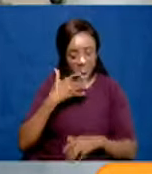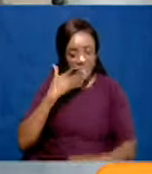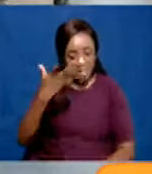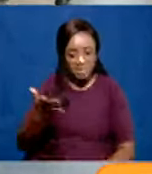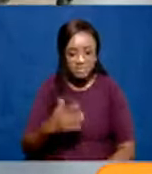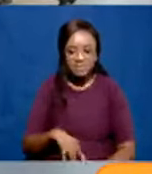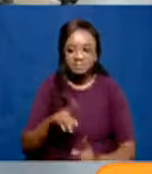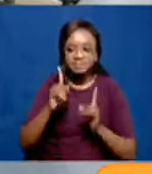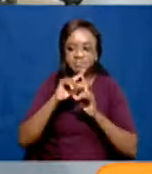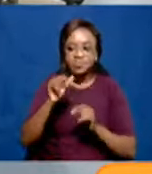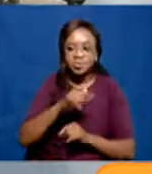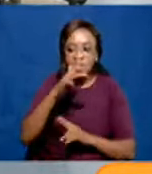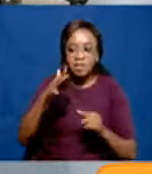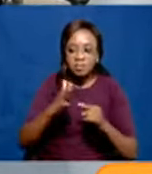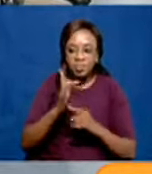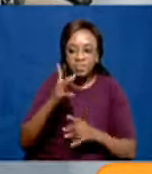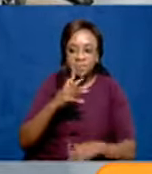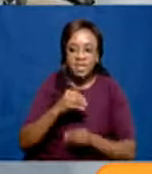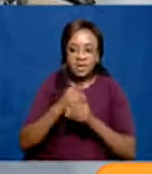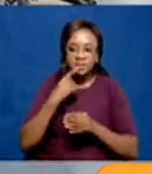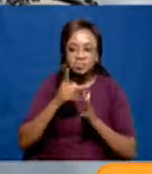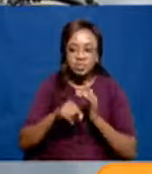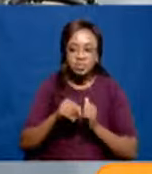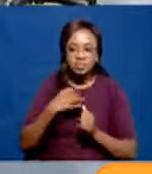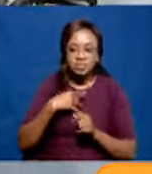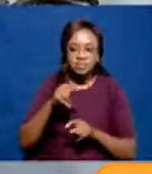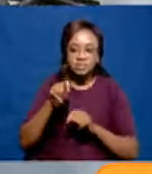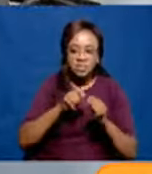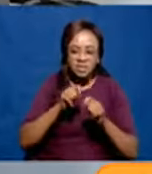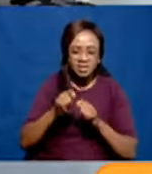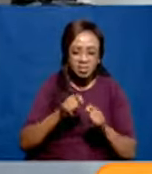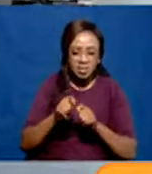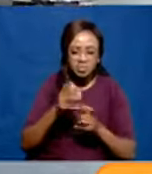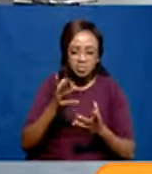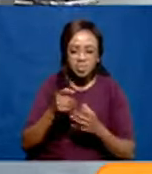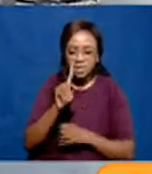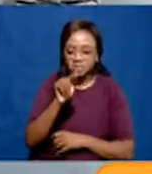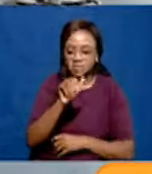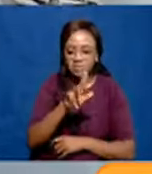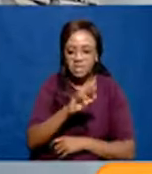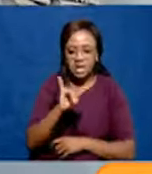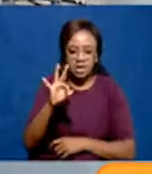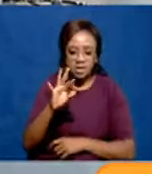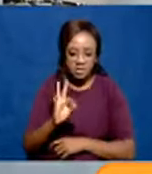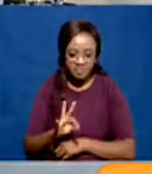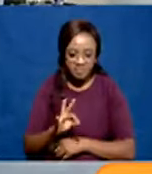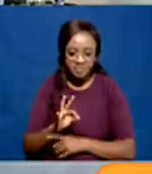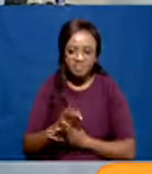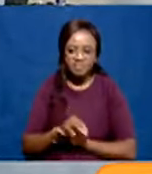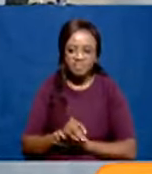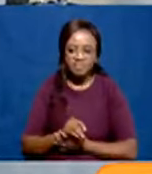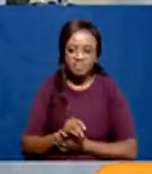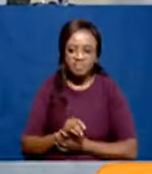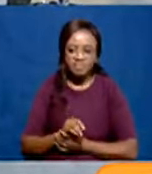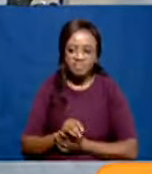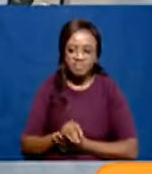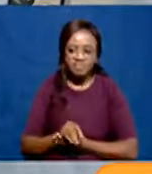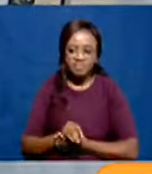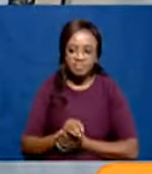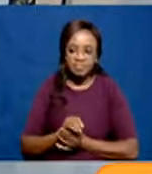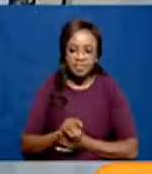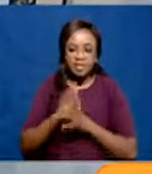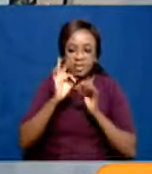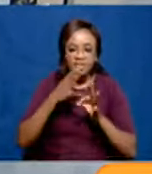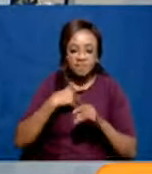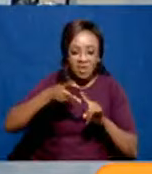that, there's the aspect about, he said regulations need to come with tariffs. I know that's an issue of what comes first, the cart or the horse. tariffs, if you want to fix a price